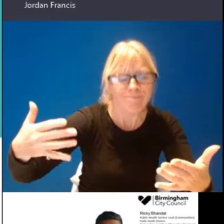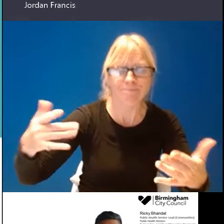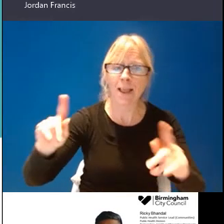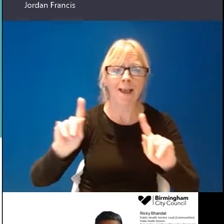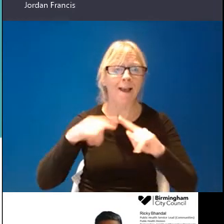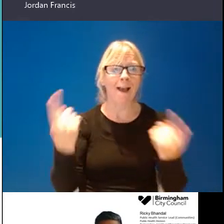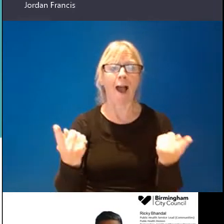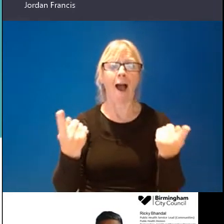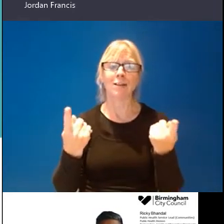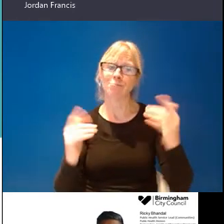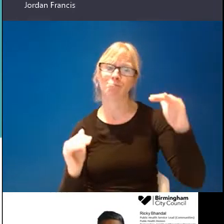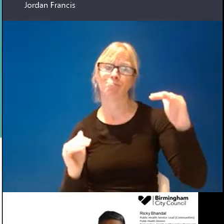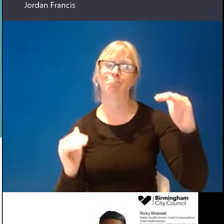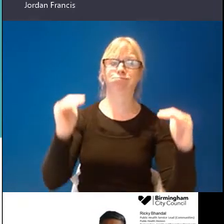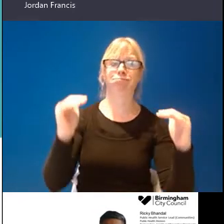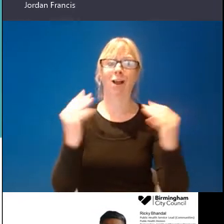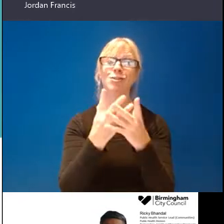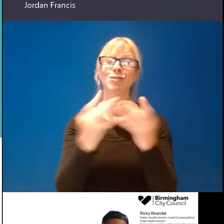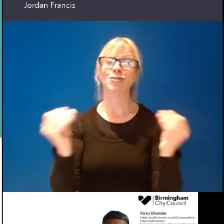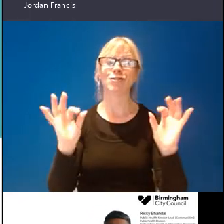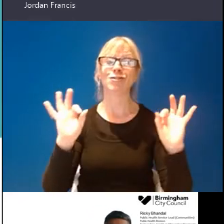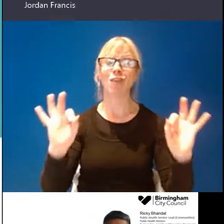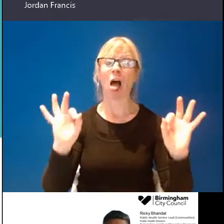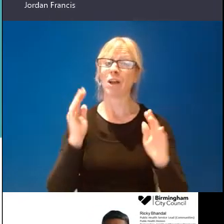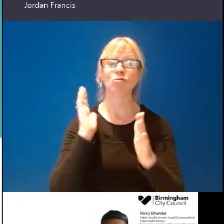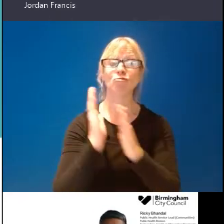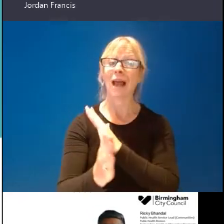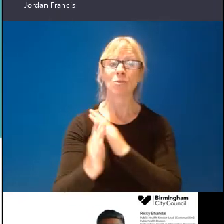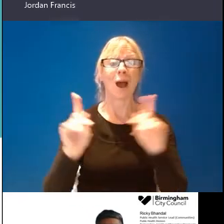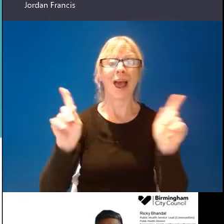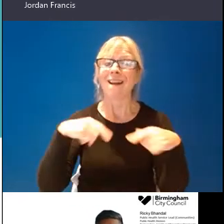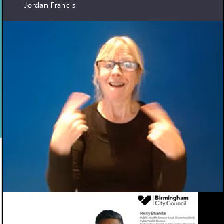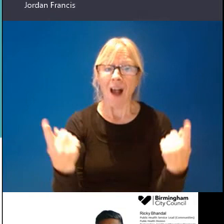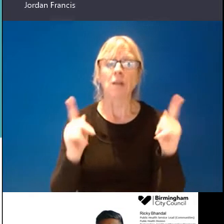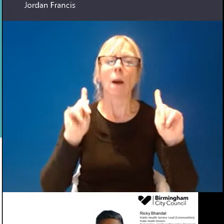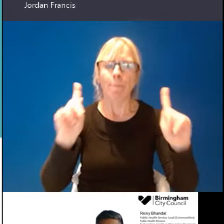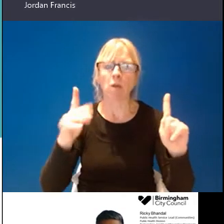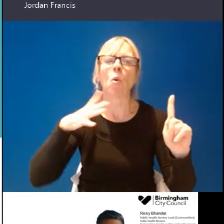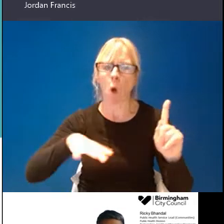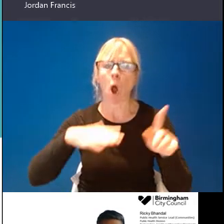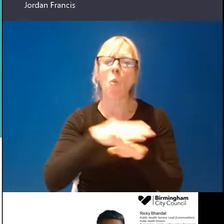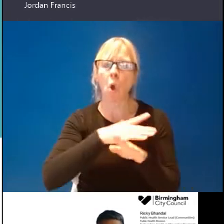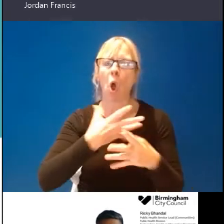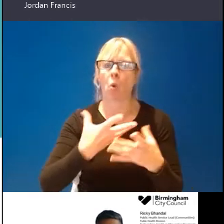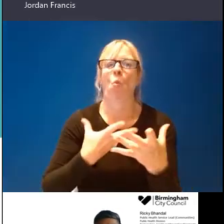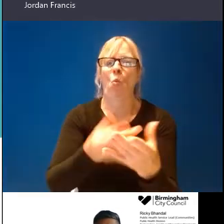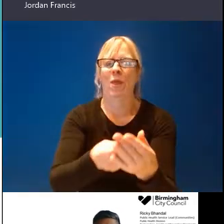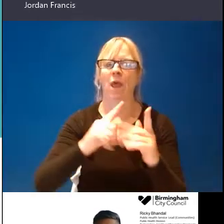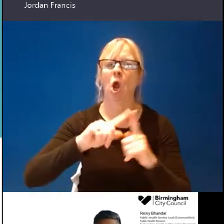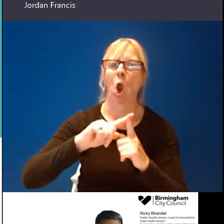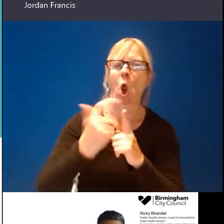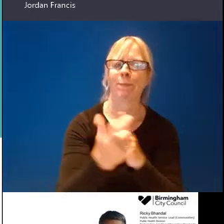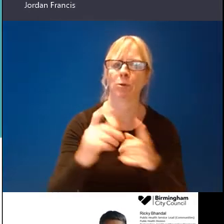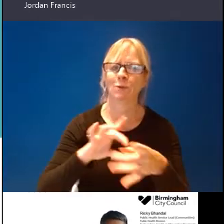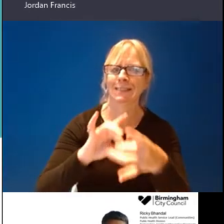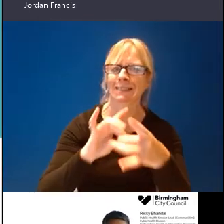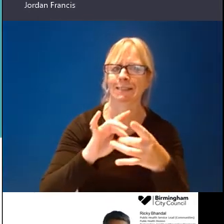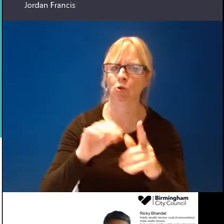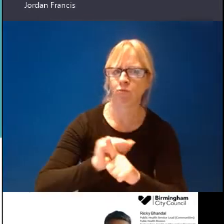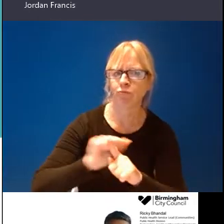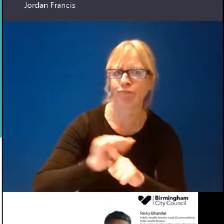this overnight, but what we're trying to do is to start on the right foot of working with the community to see if there's things that we're able to do, and